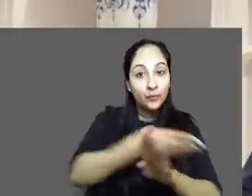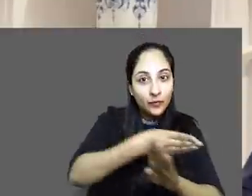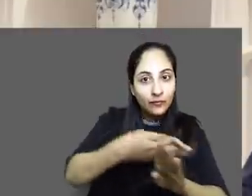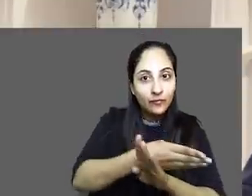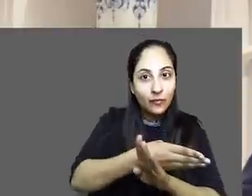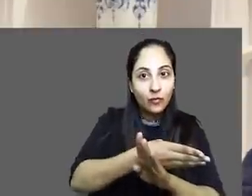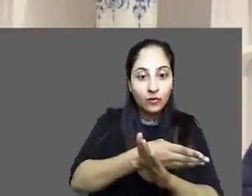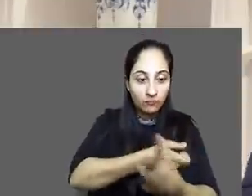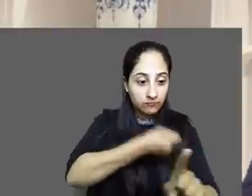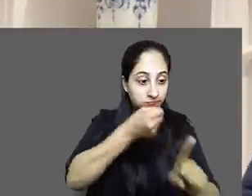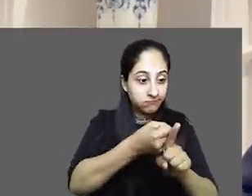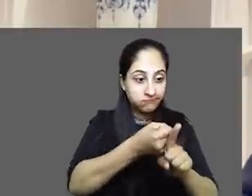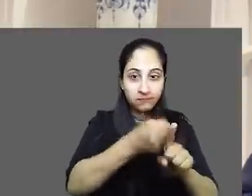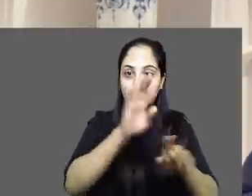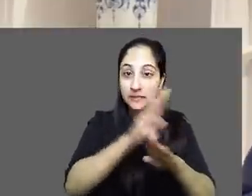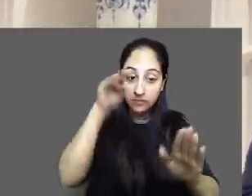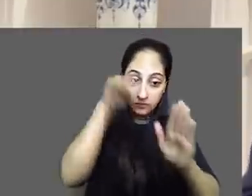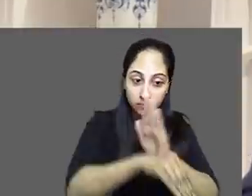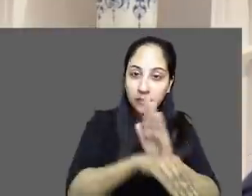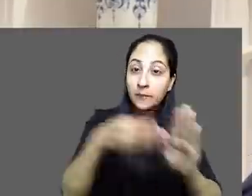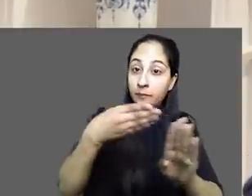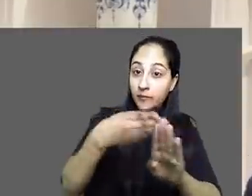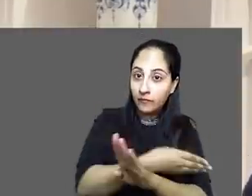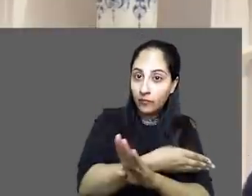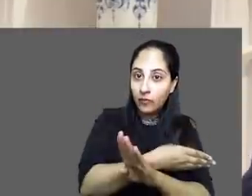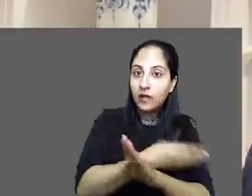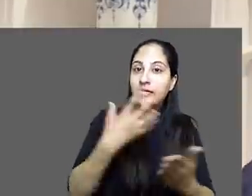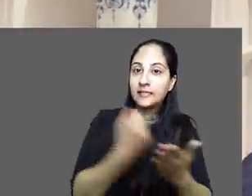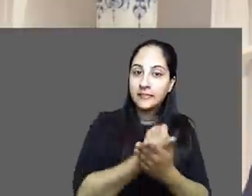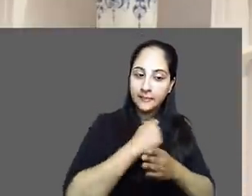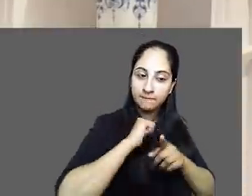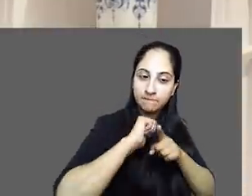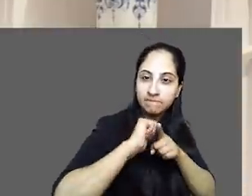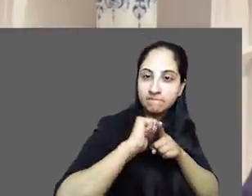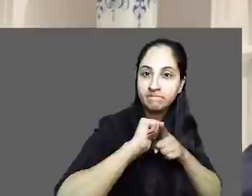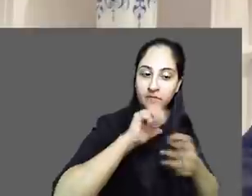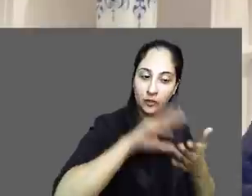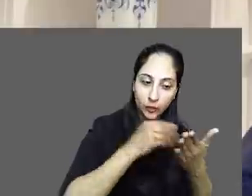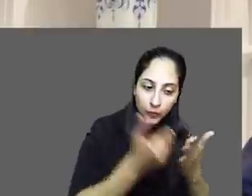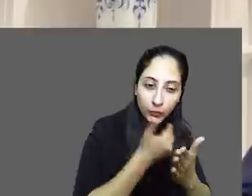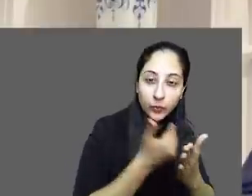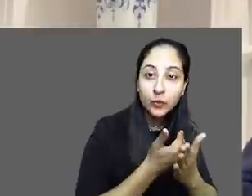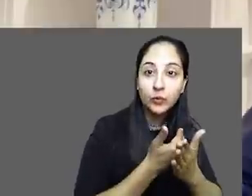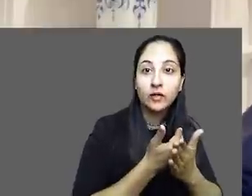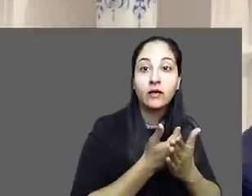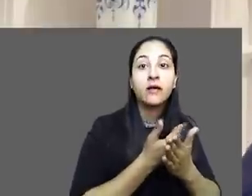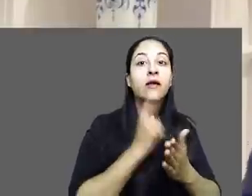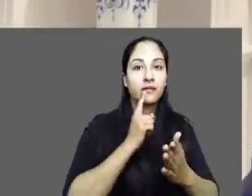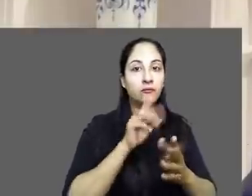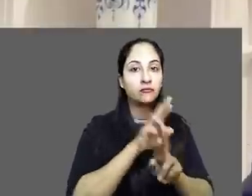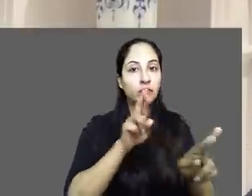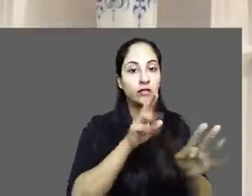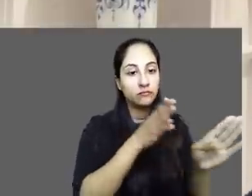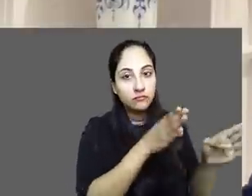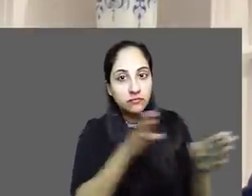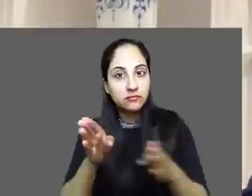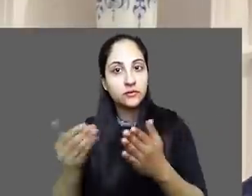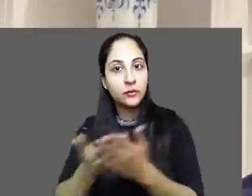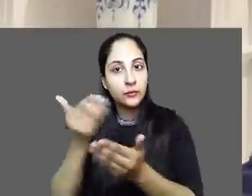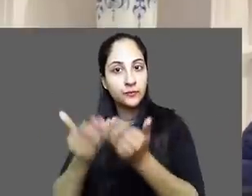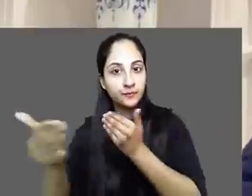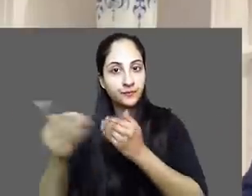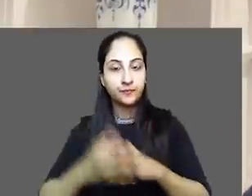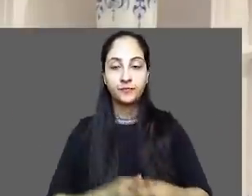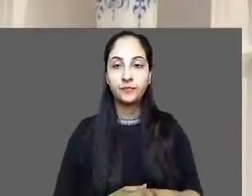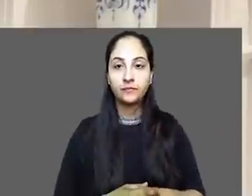academic institutions at the post-secondary level have offered their programs in the digital spaces. Over 80%